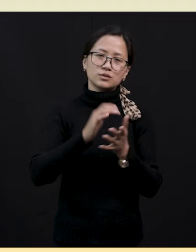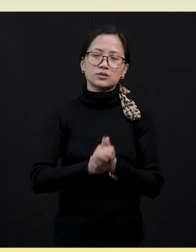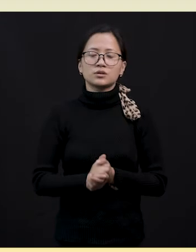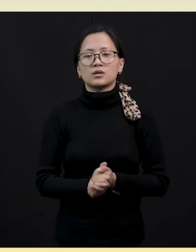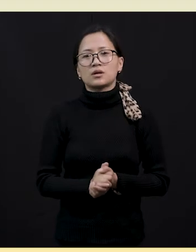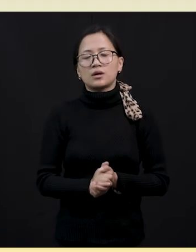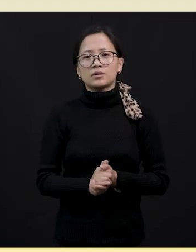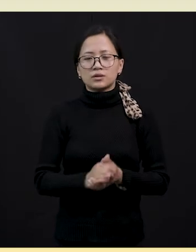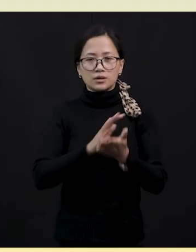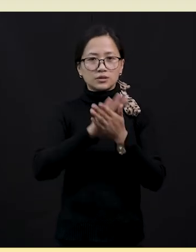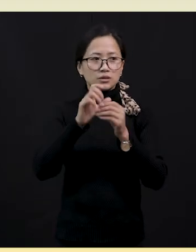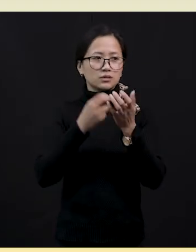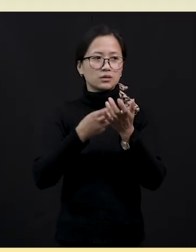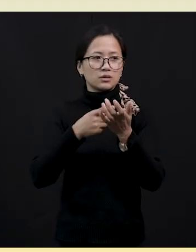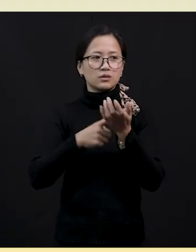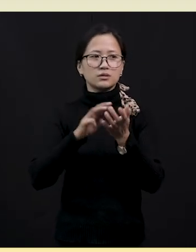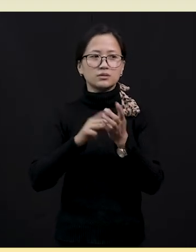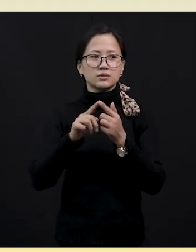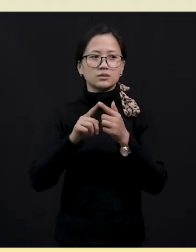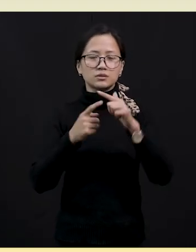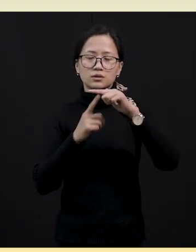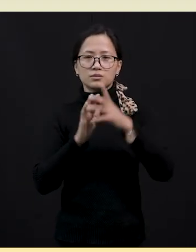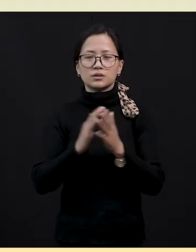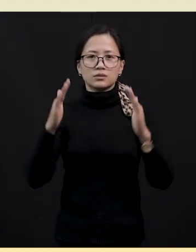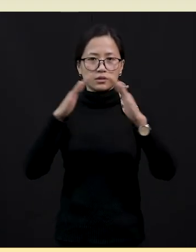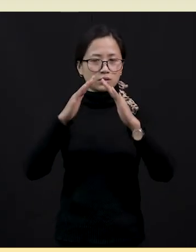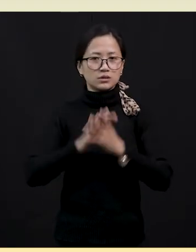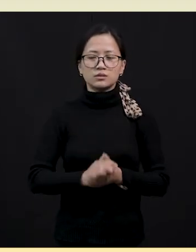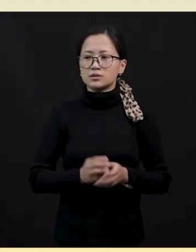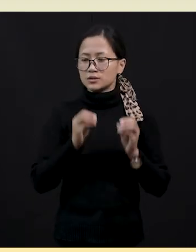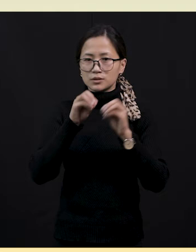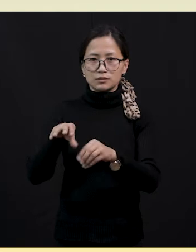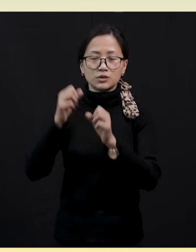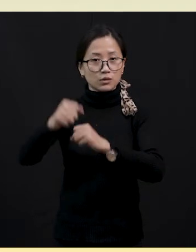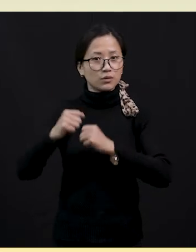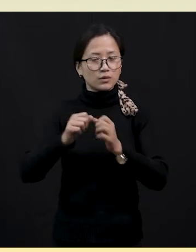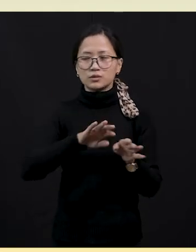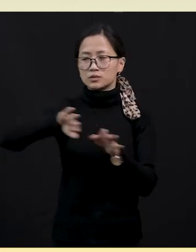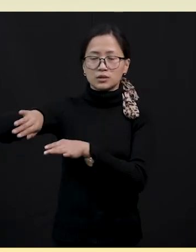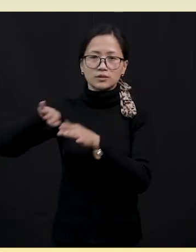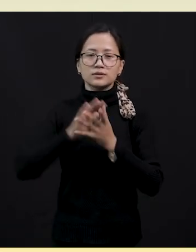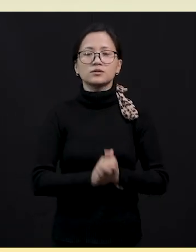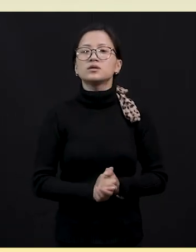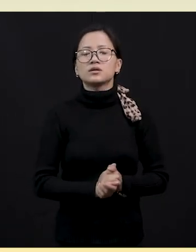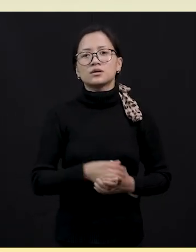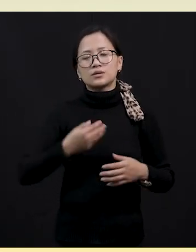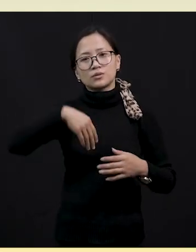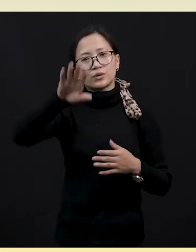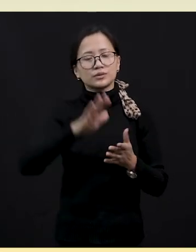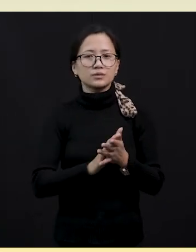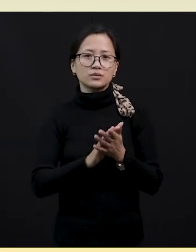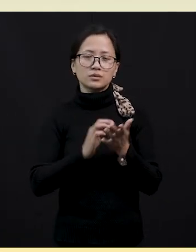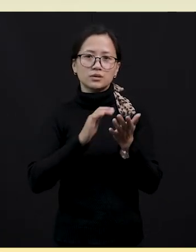his horse with his bodyguard and went on alone. As the king came near the hermit's hut, he saw